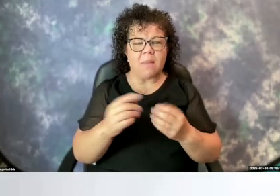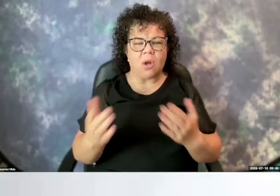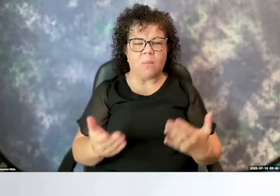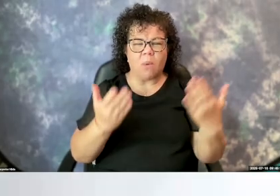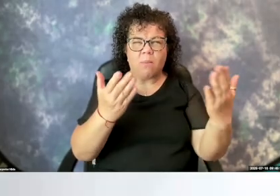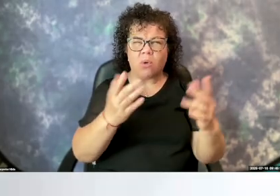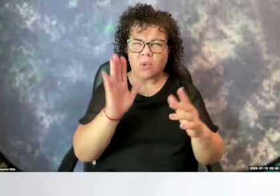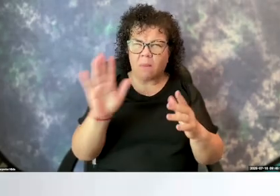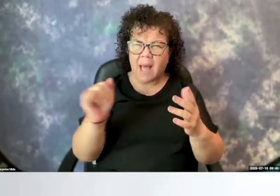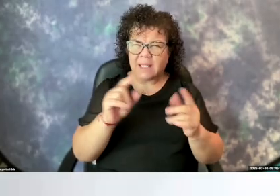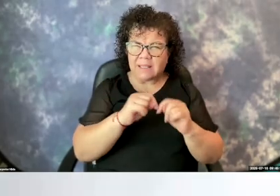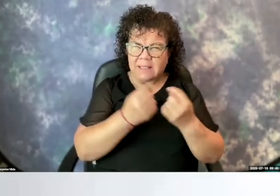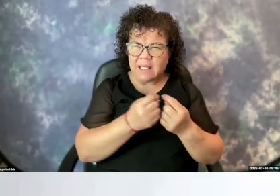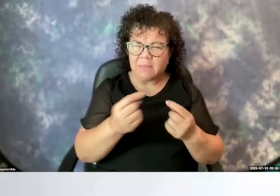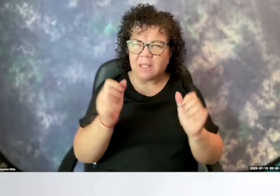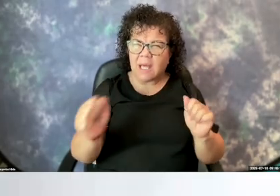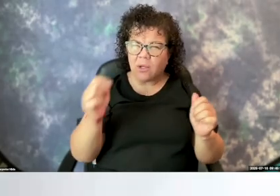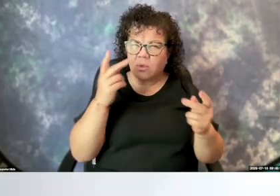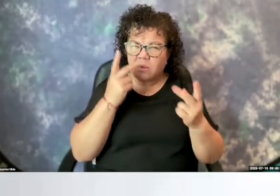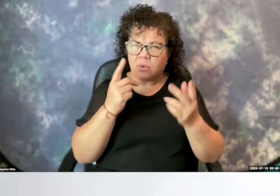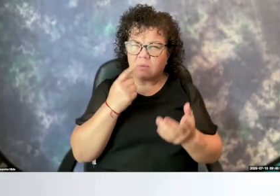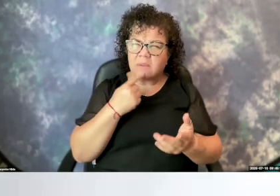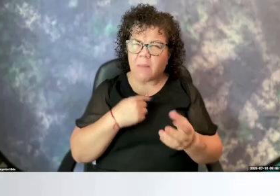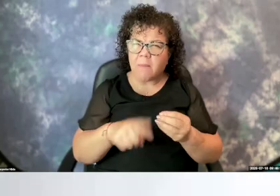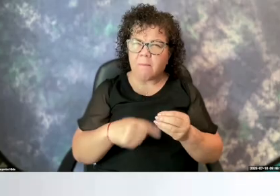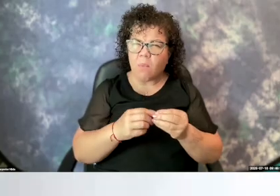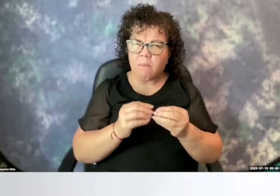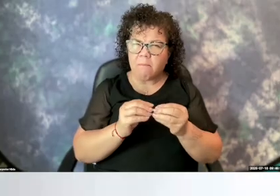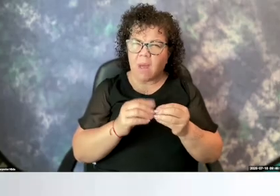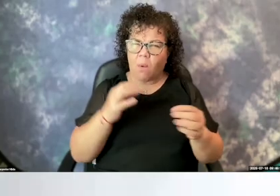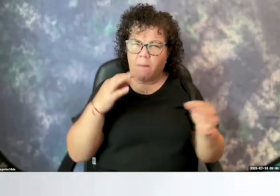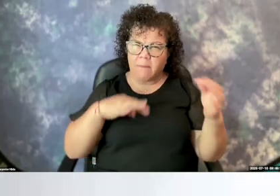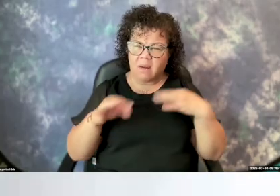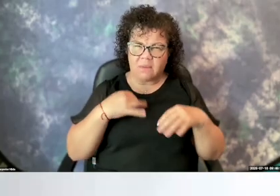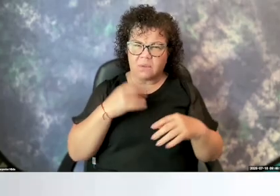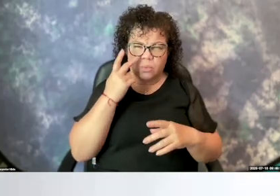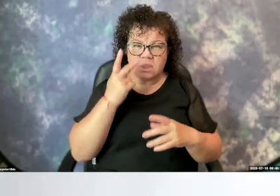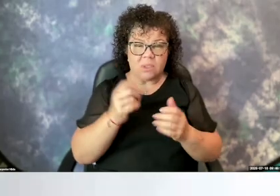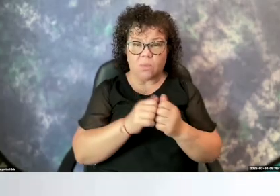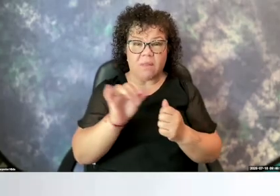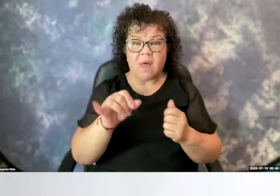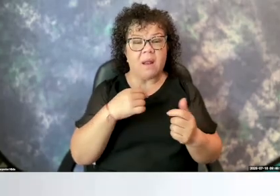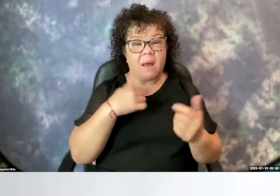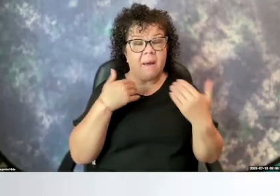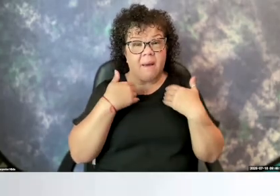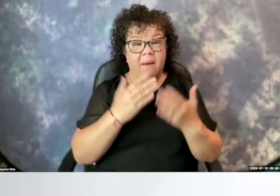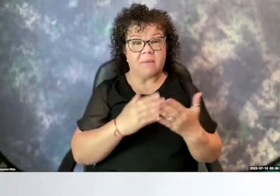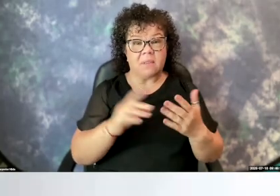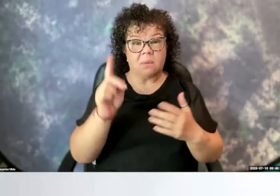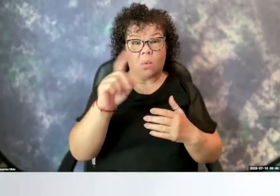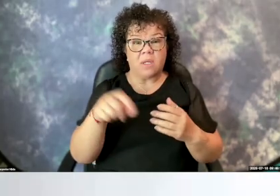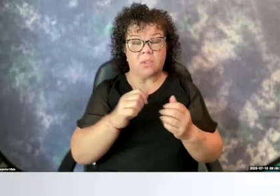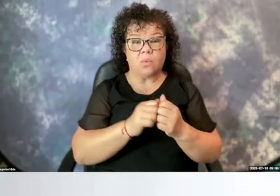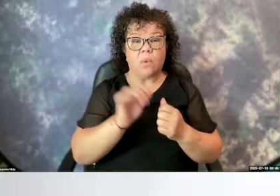team. I would love if you could talk more about the benefits that you would see with that. I have